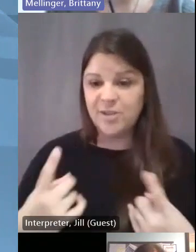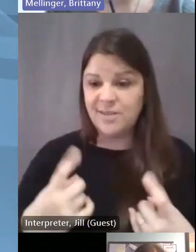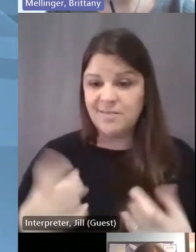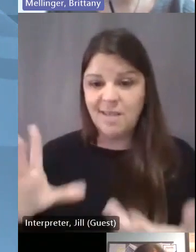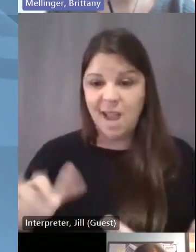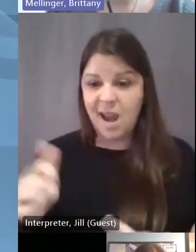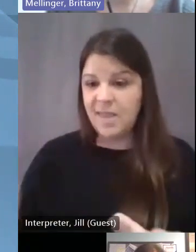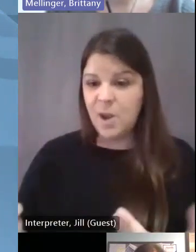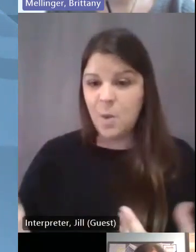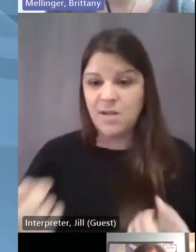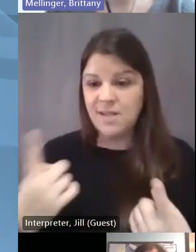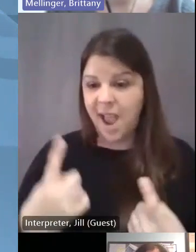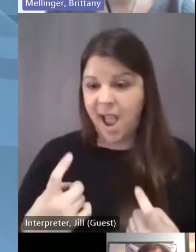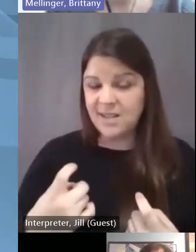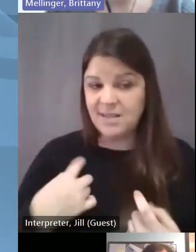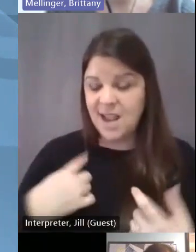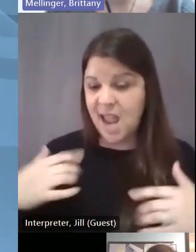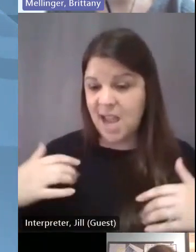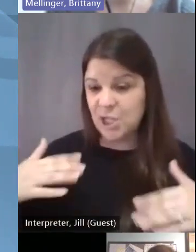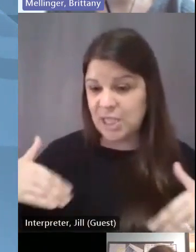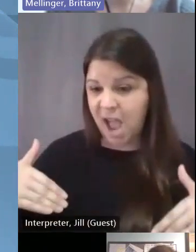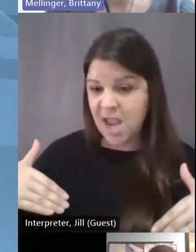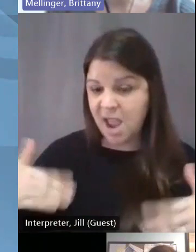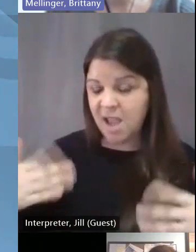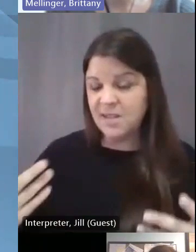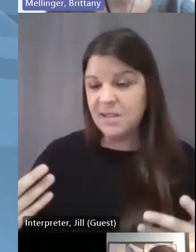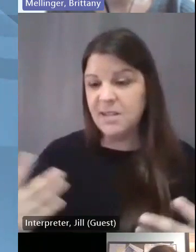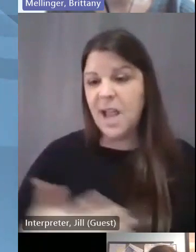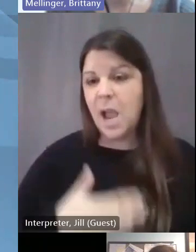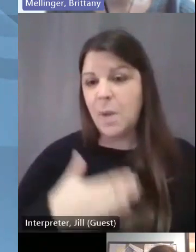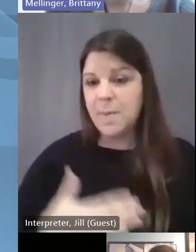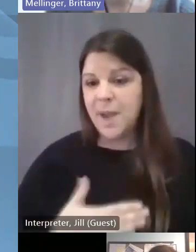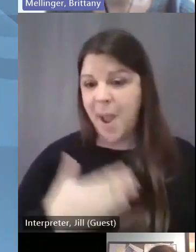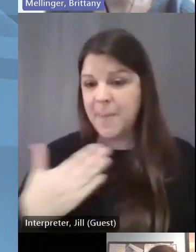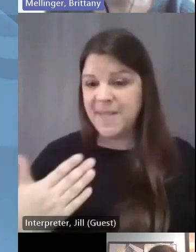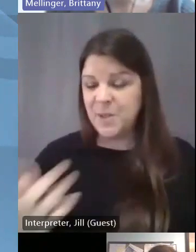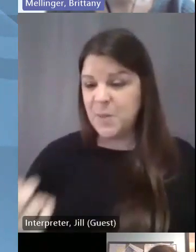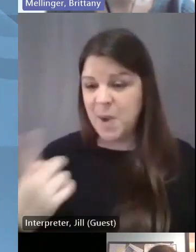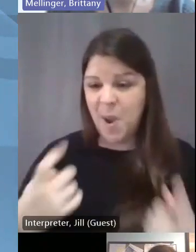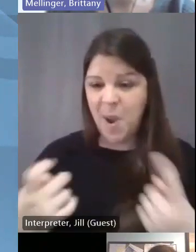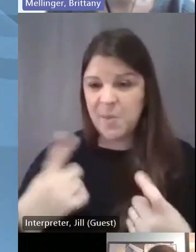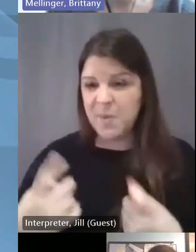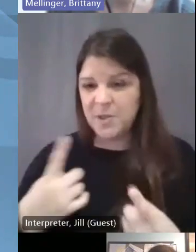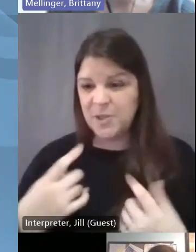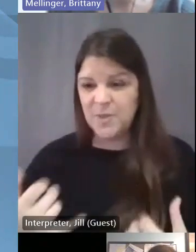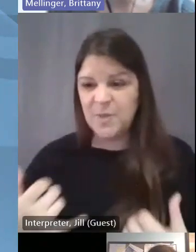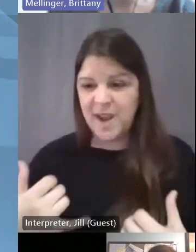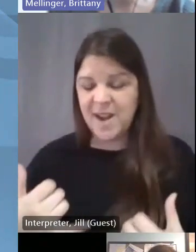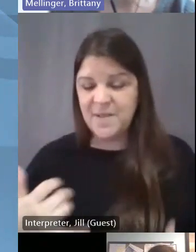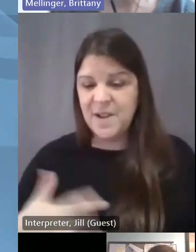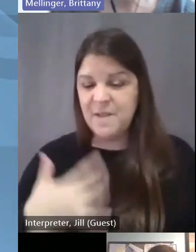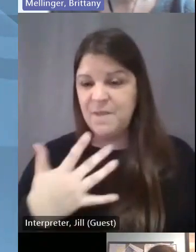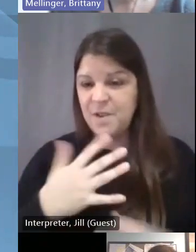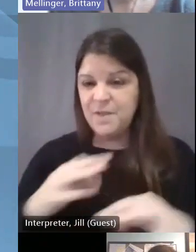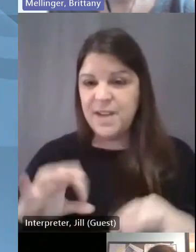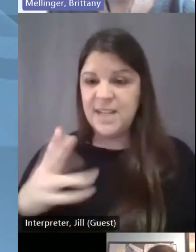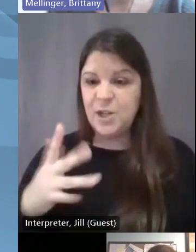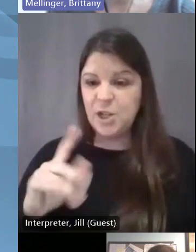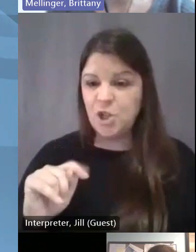that you wanted to ask and didn't have an opportunity to, I would love to entertain any questions that you have right now. You can feel free to put it in the